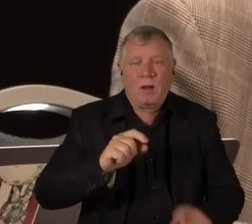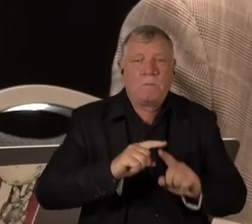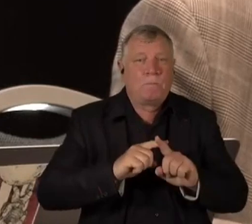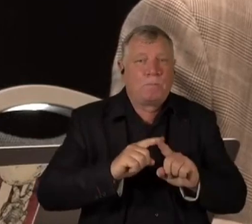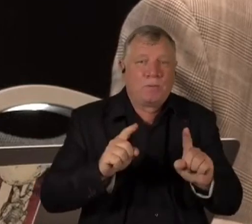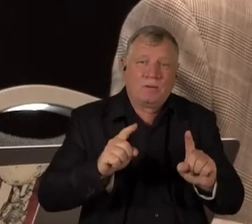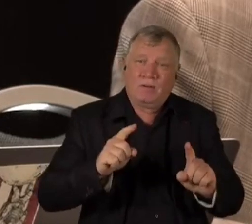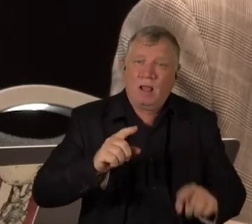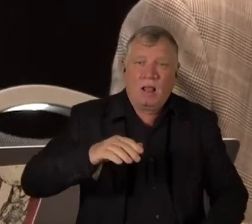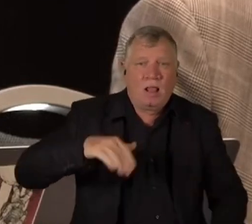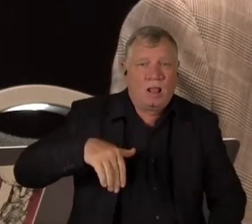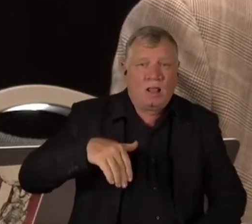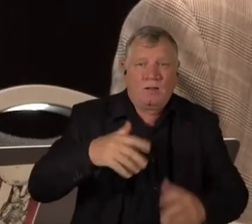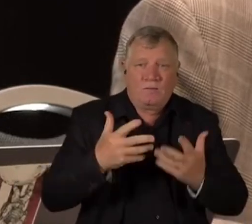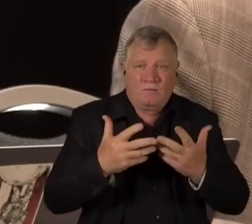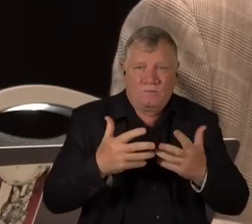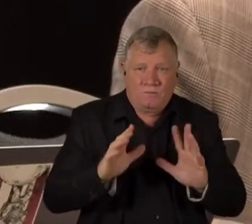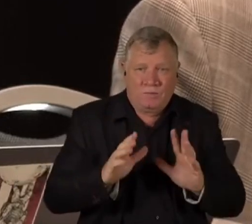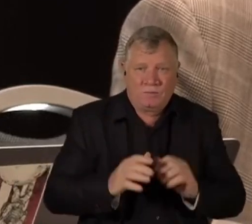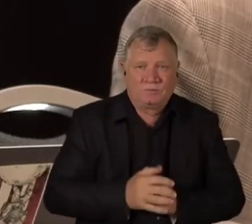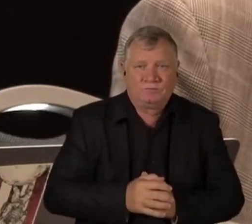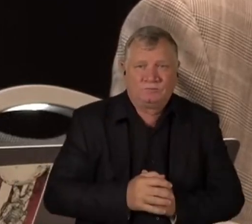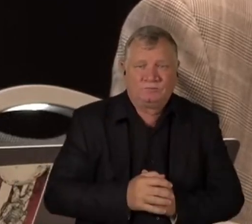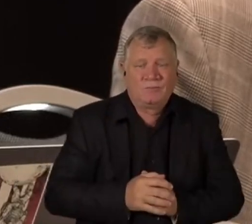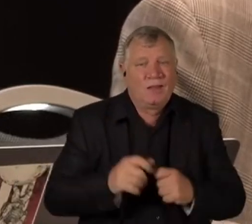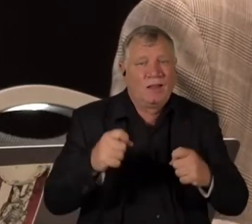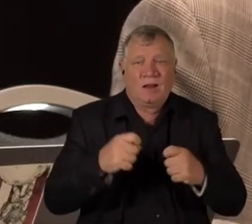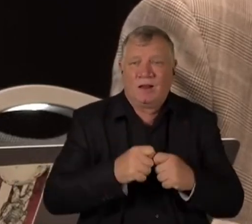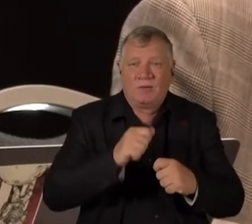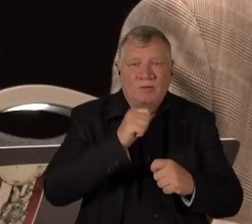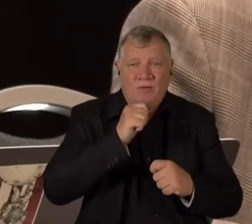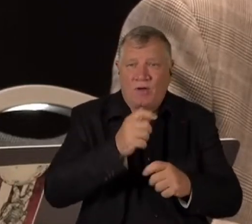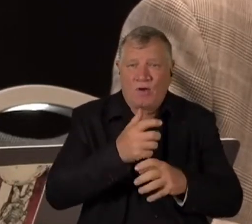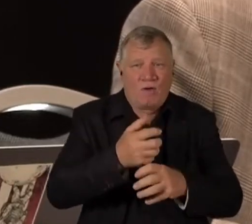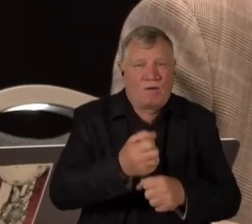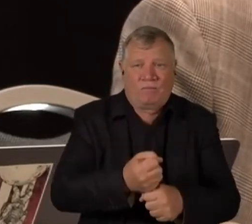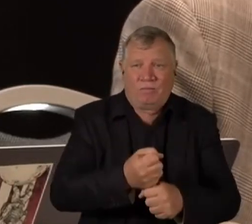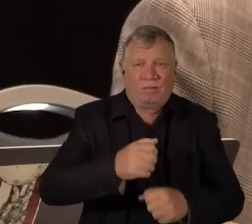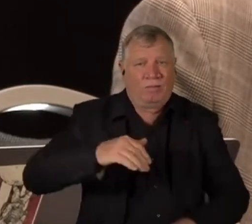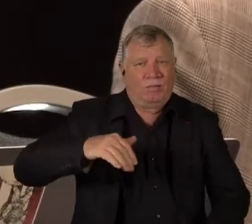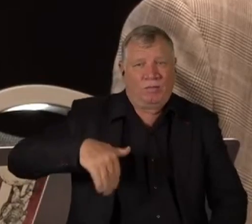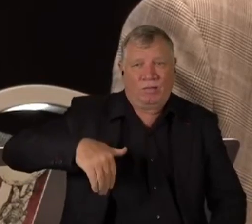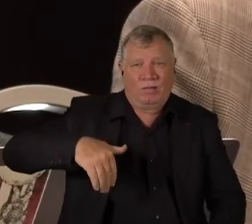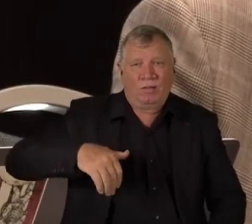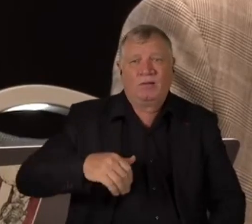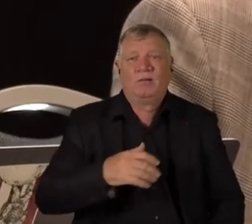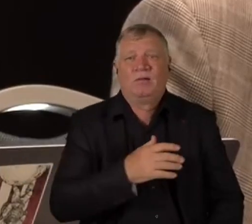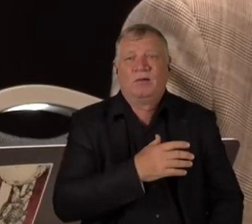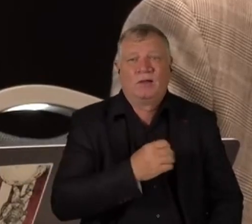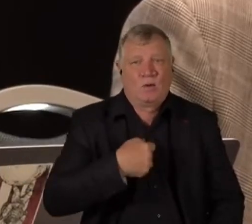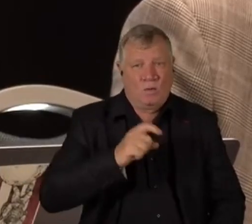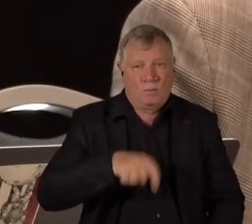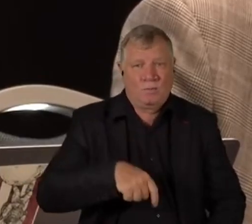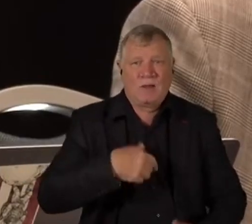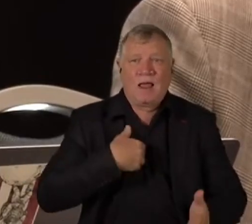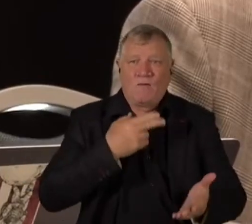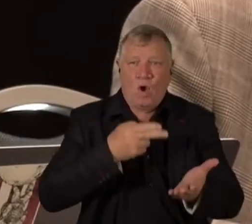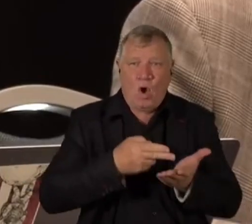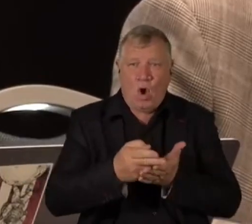done. Electricity is not yet reliable, and we must have an honest conversation based on